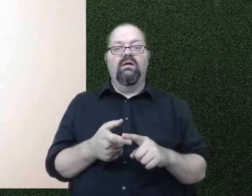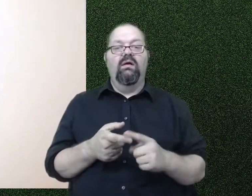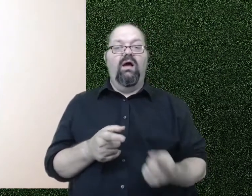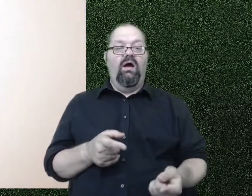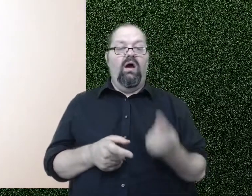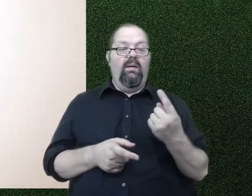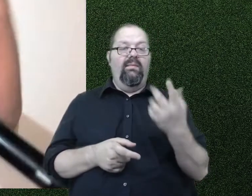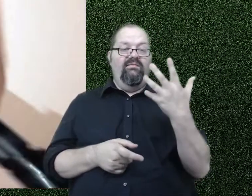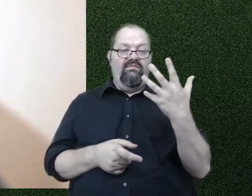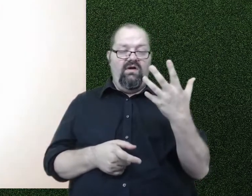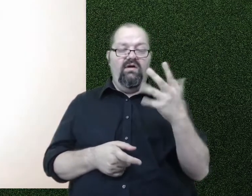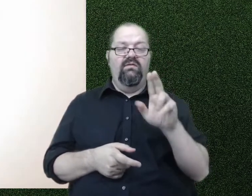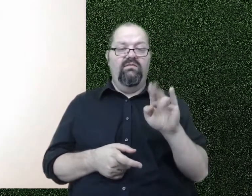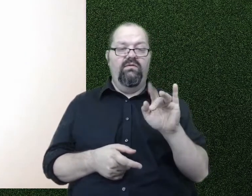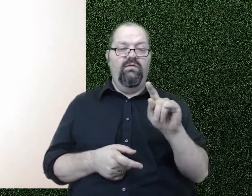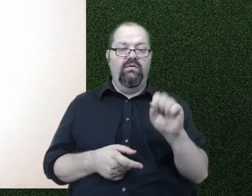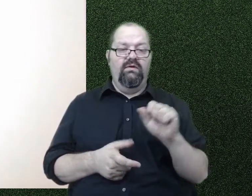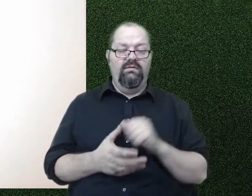z direction.